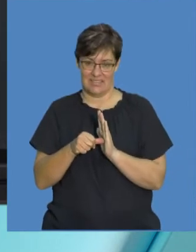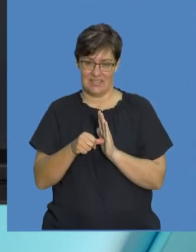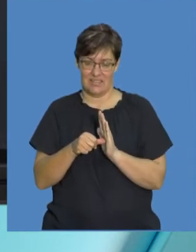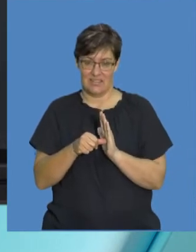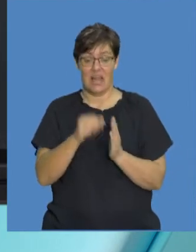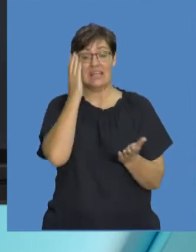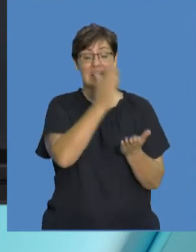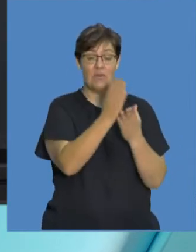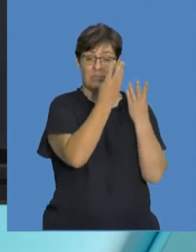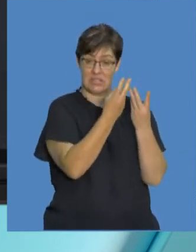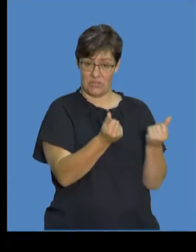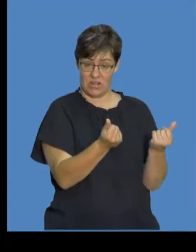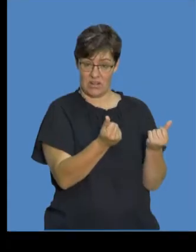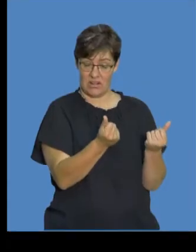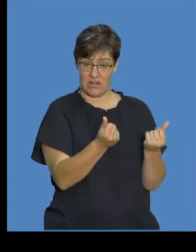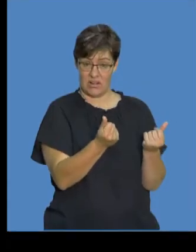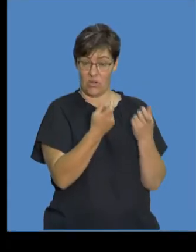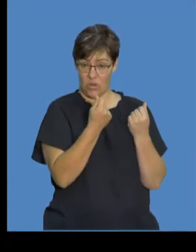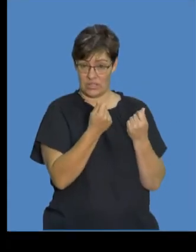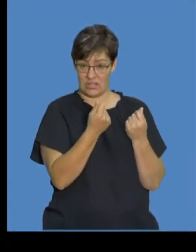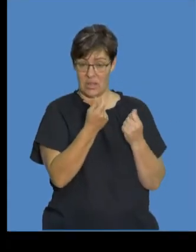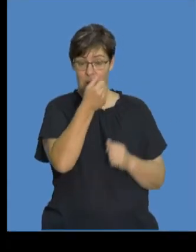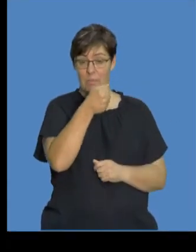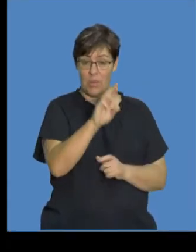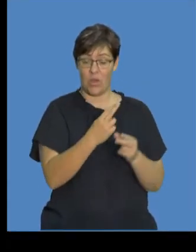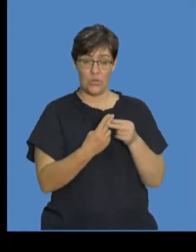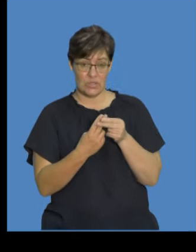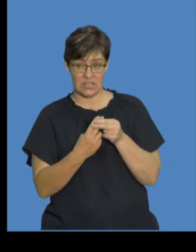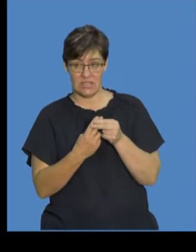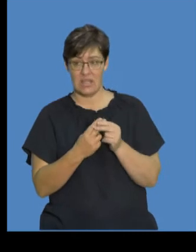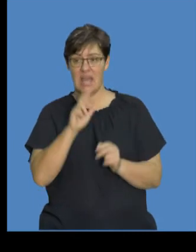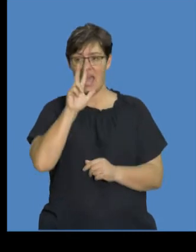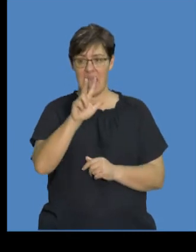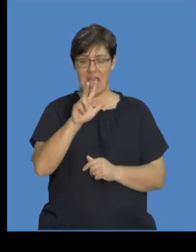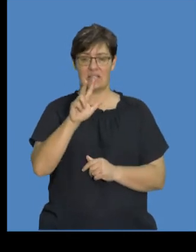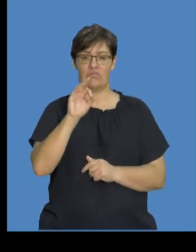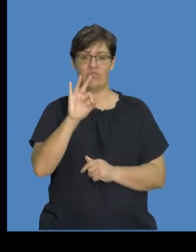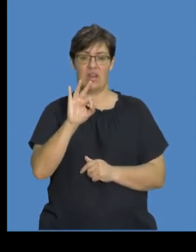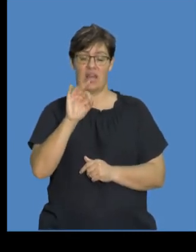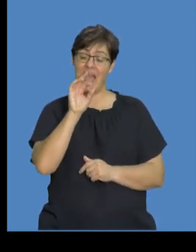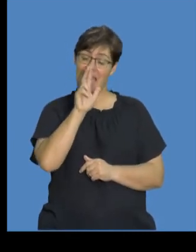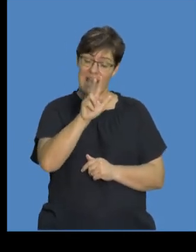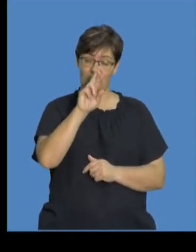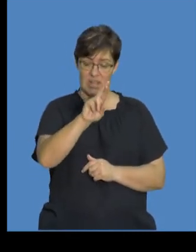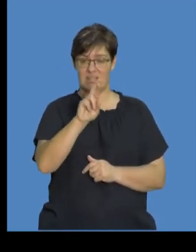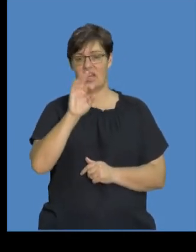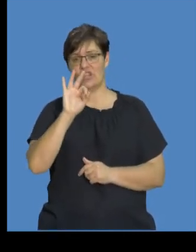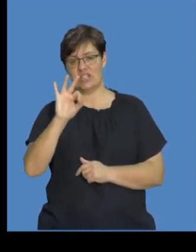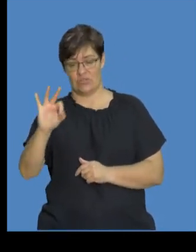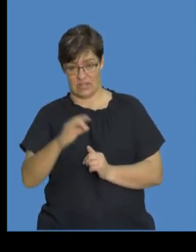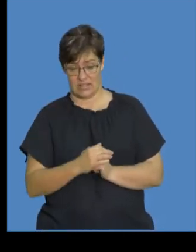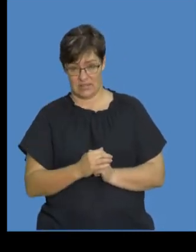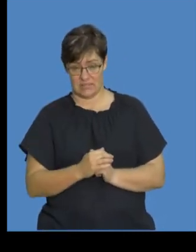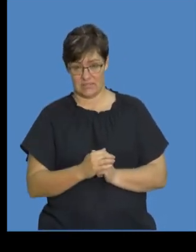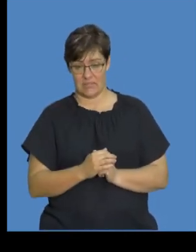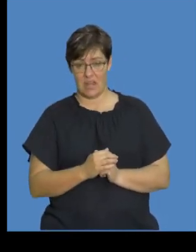So, direct material cost per unit would be 8 Rand 33. Okay, now we're asked to work